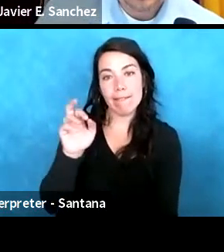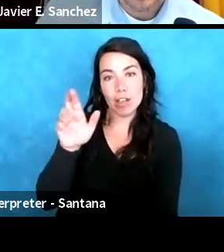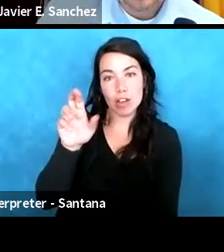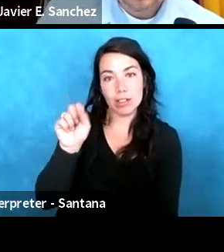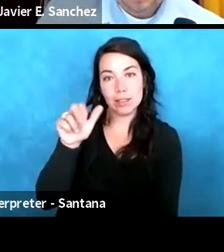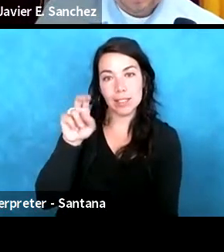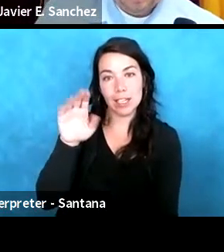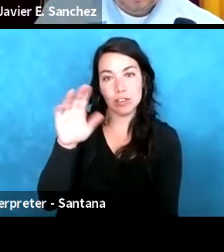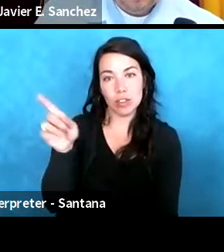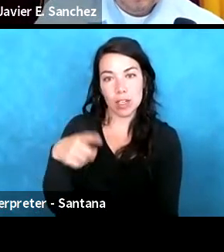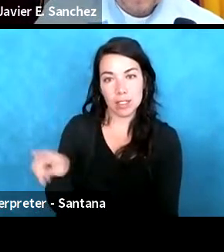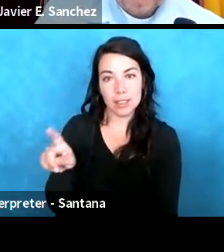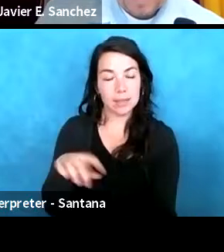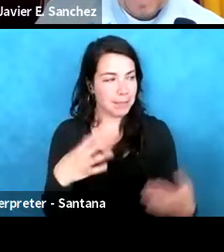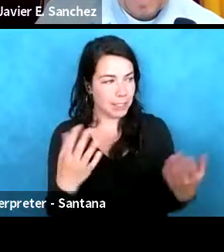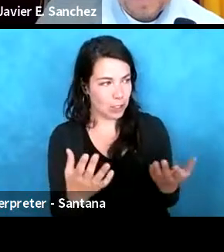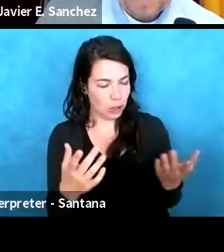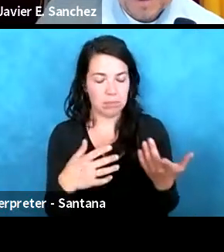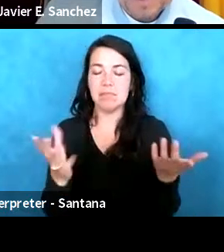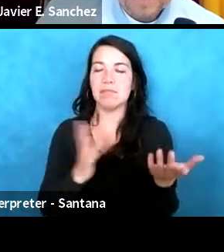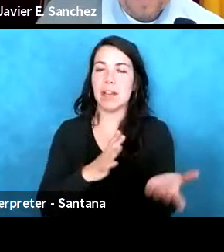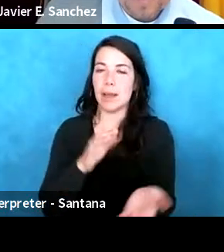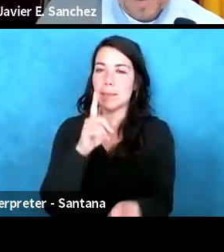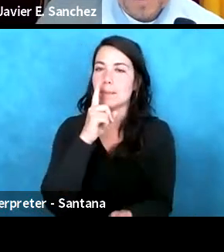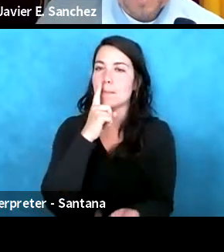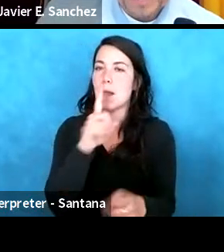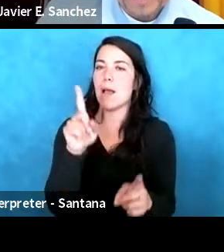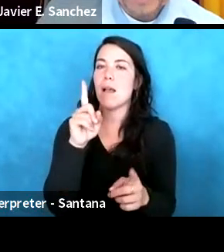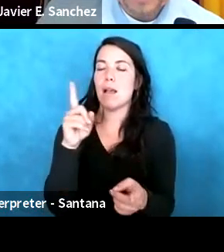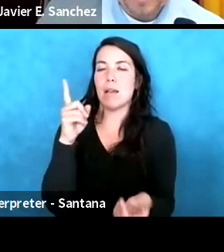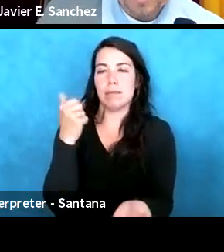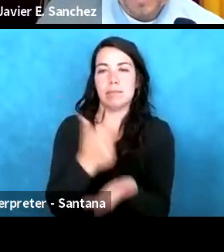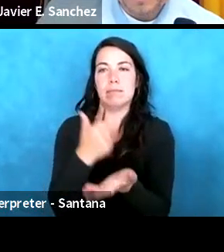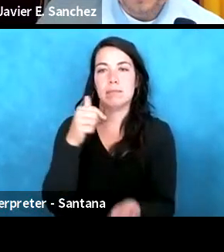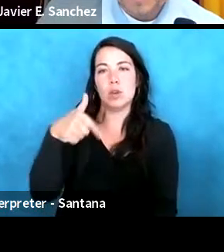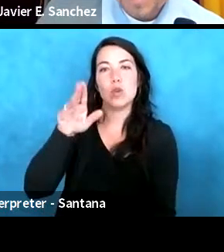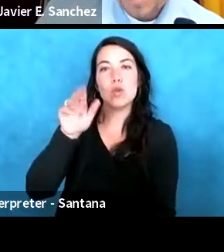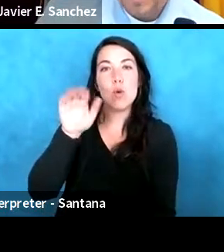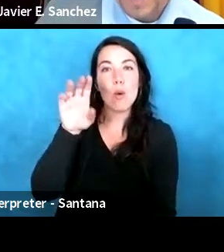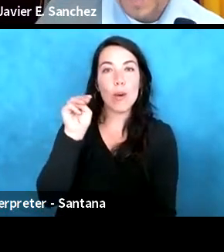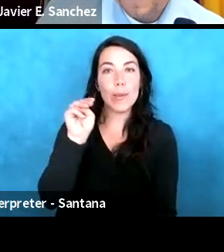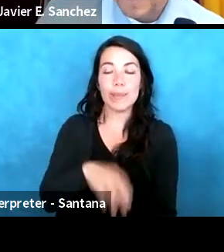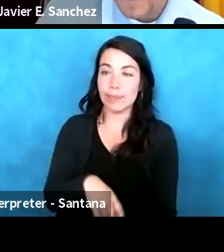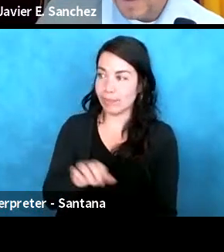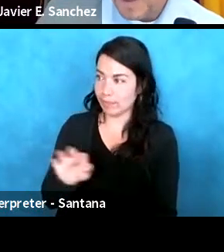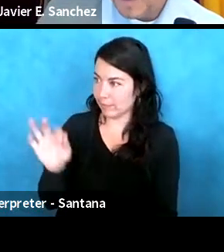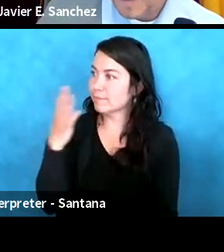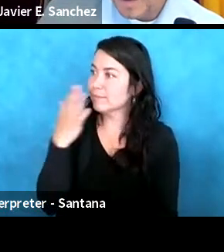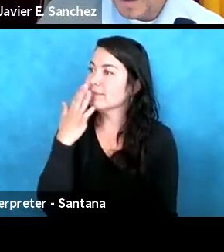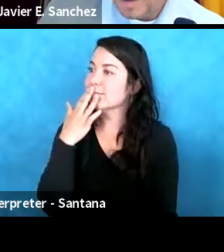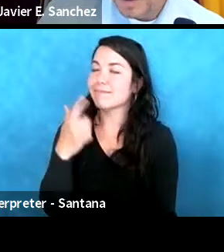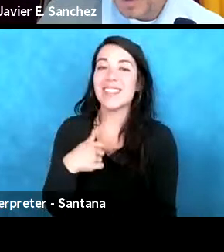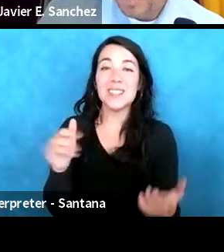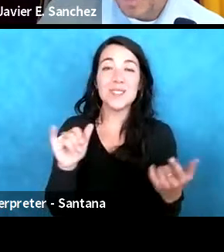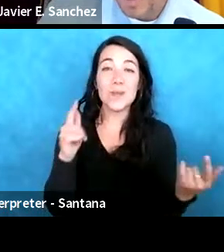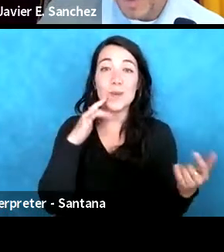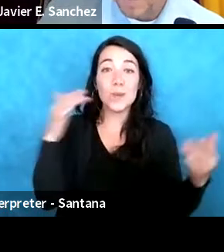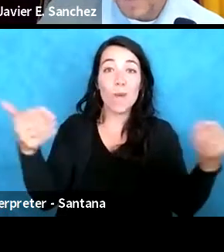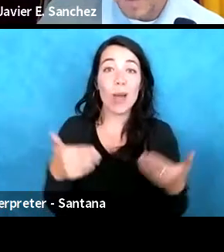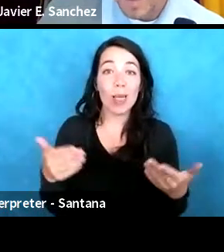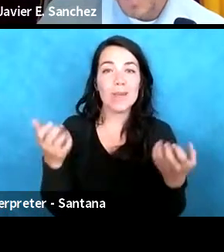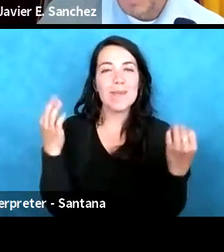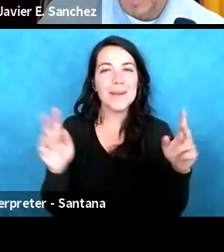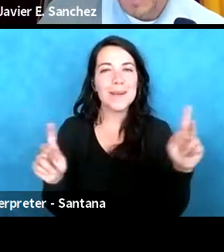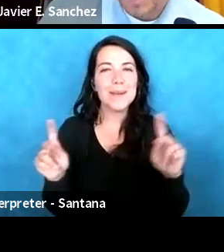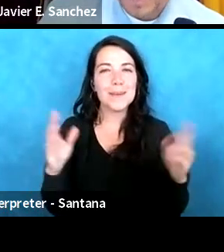Present. We have a quorum. Thank you very much. And for the record, we'd like to welcome, we have several guests in chambers. We